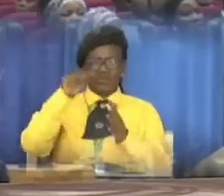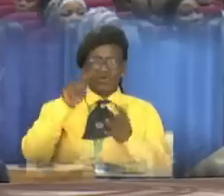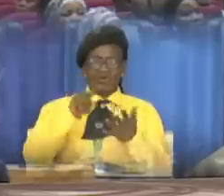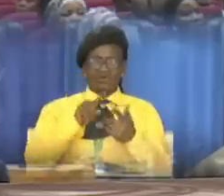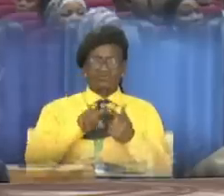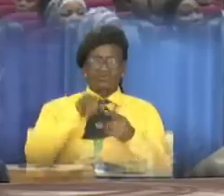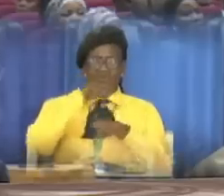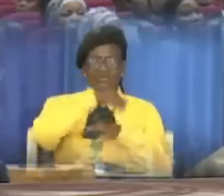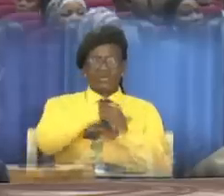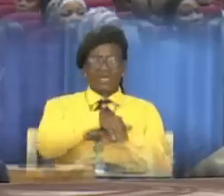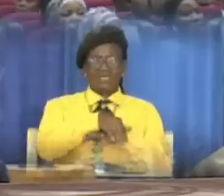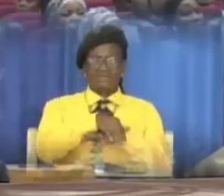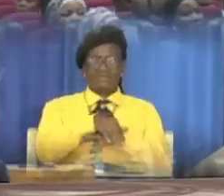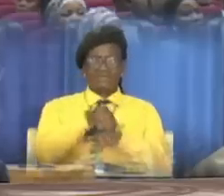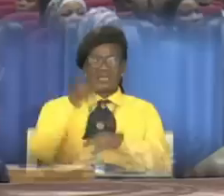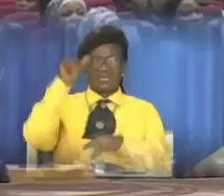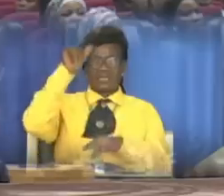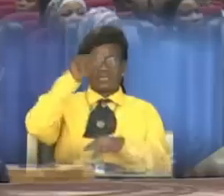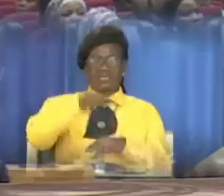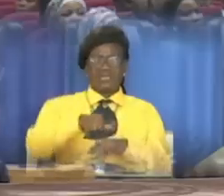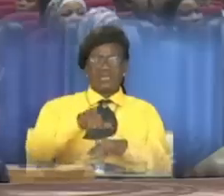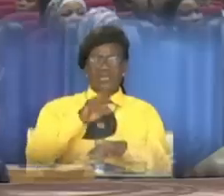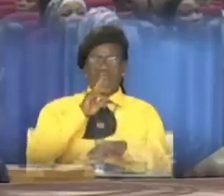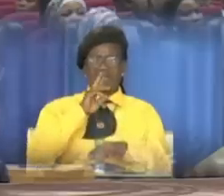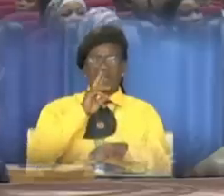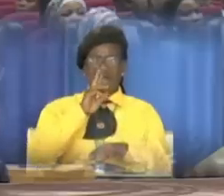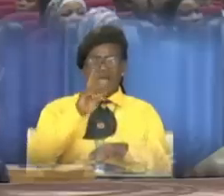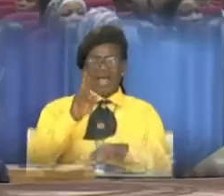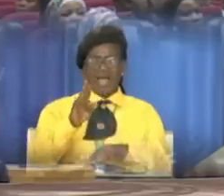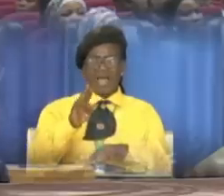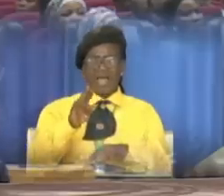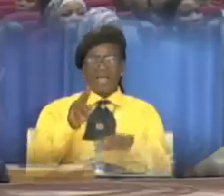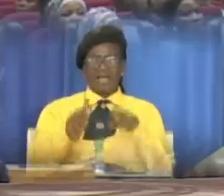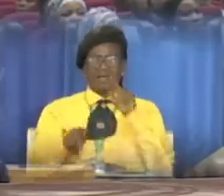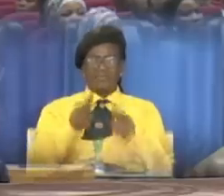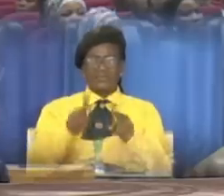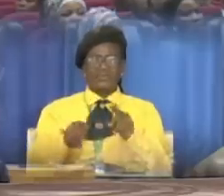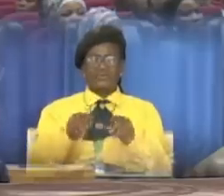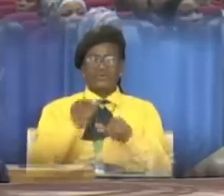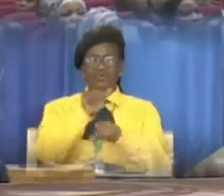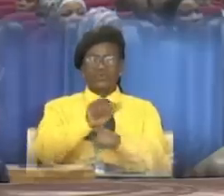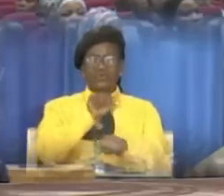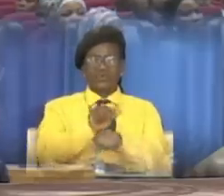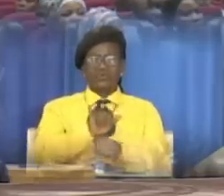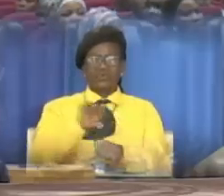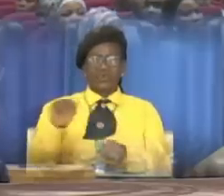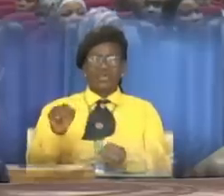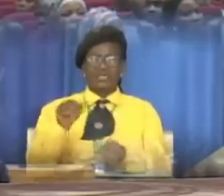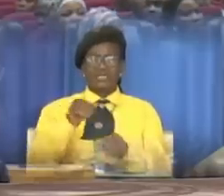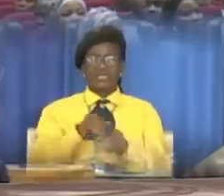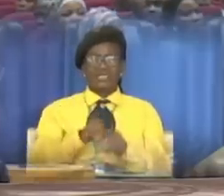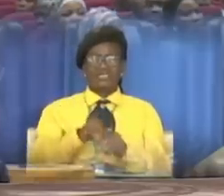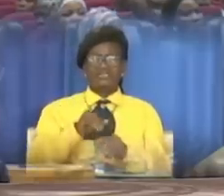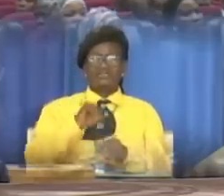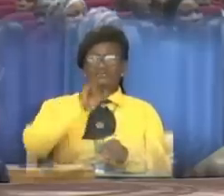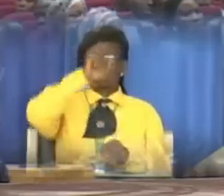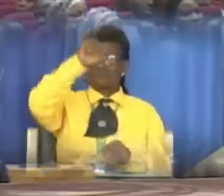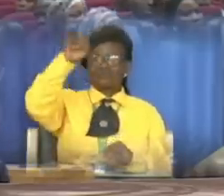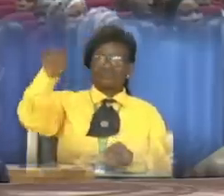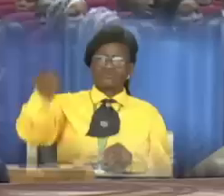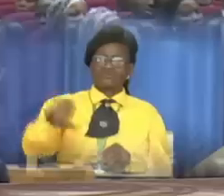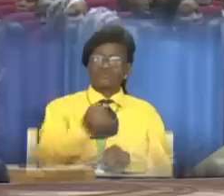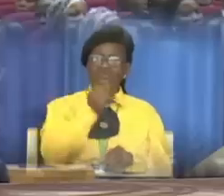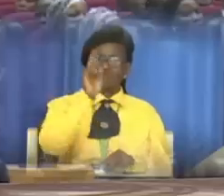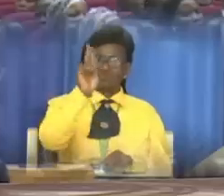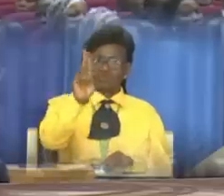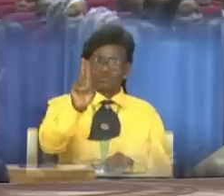people working in Julius Badger. So if you're a worker in Julius Berger, I